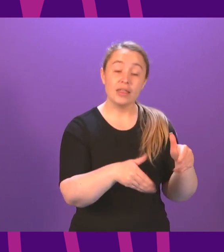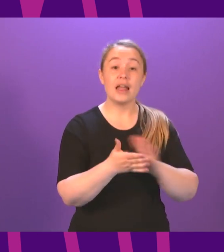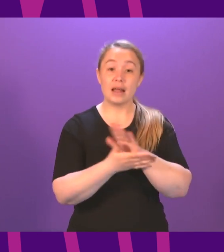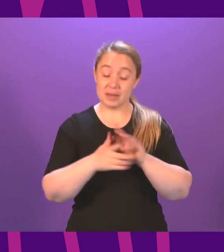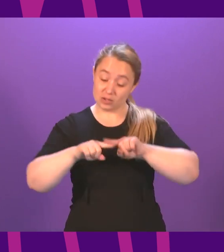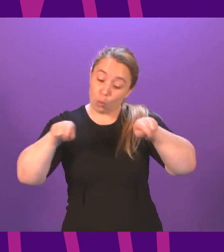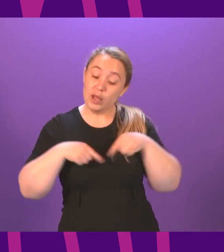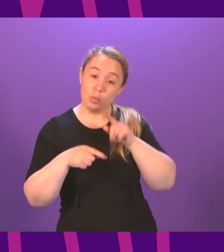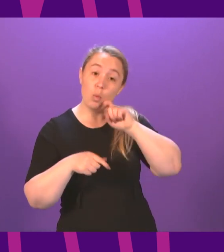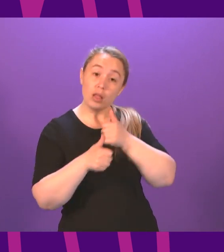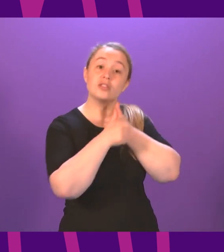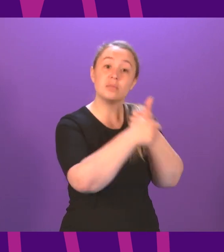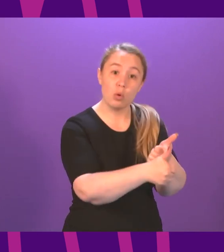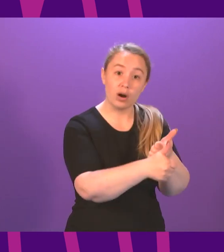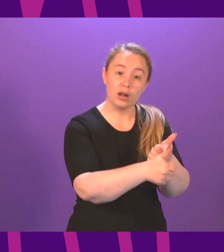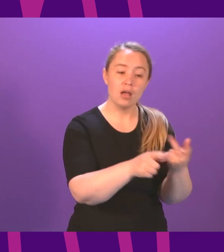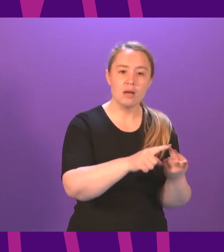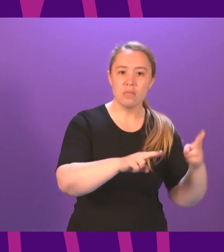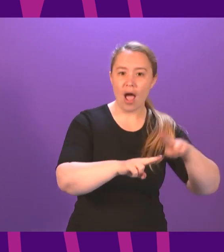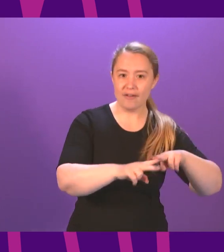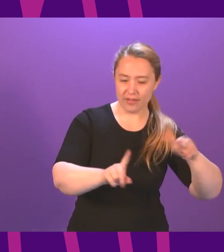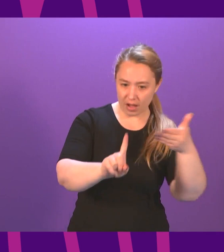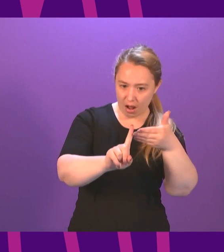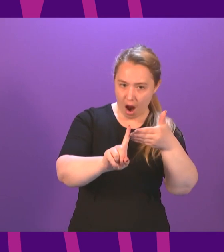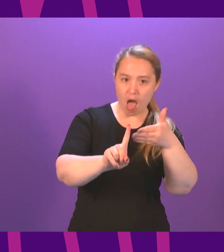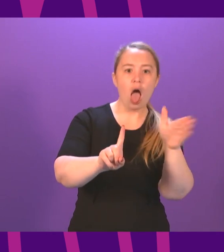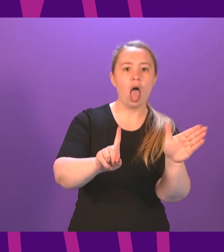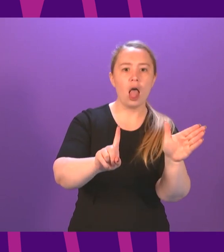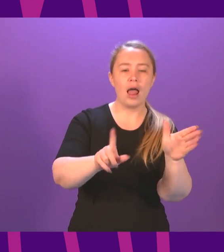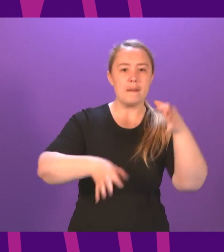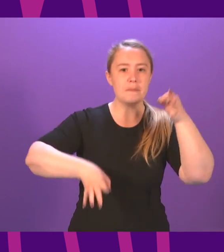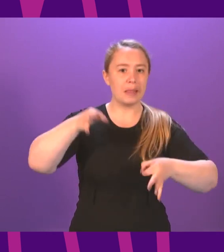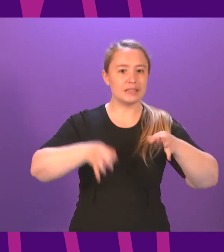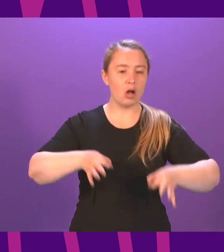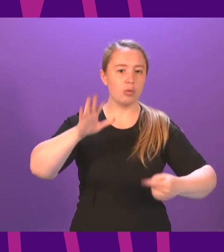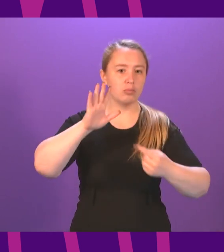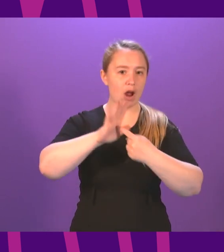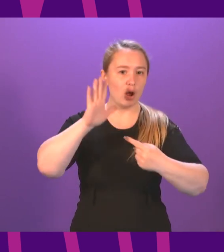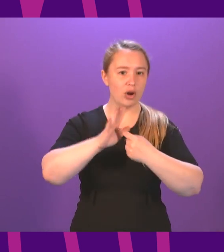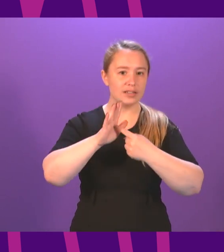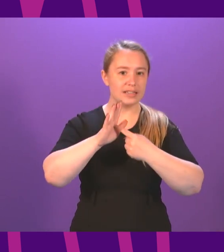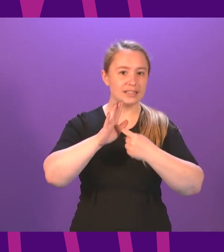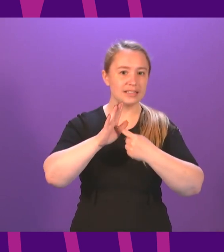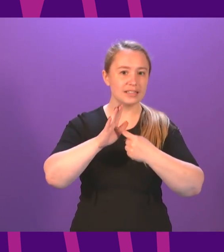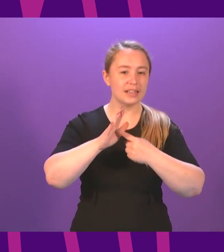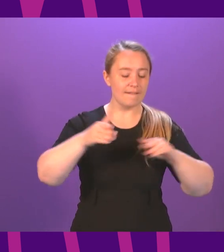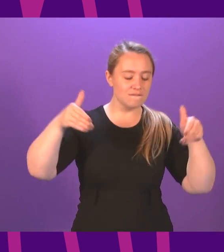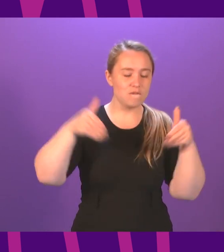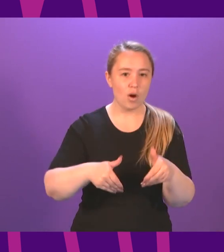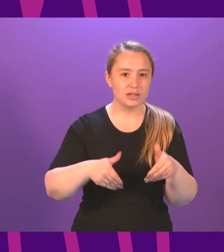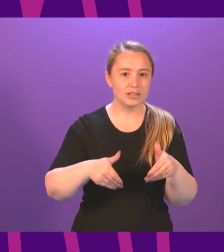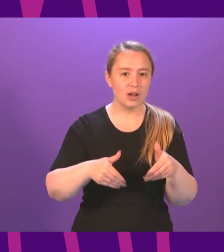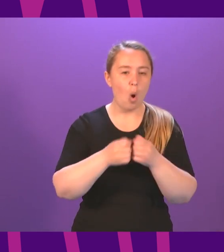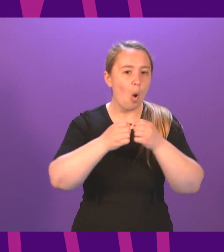these benches. But if they deviate from that task, if they put political priorities ahead of Scotland's interests, if they waste time